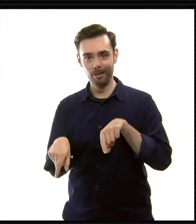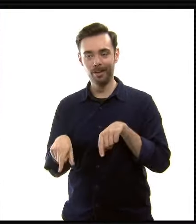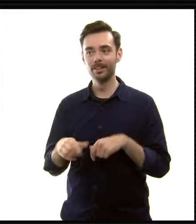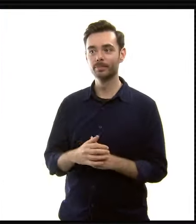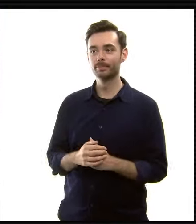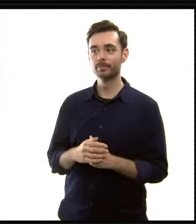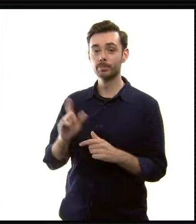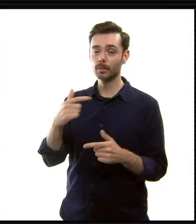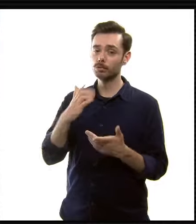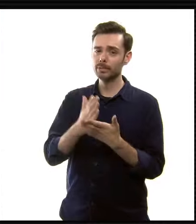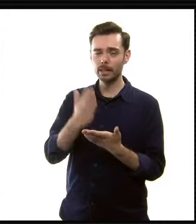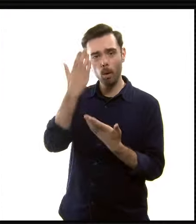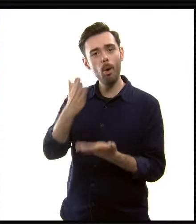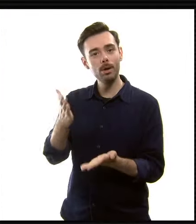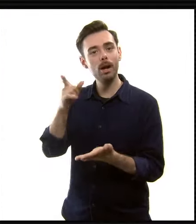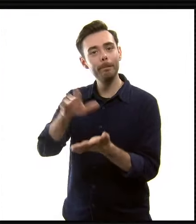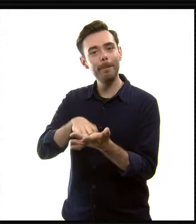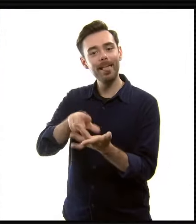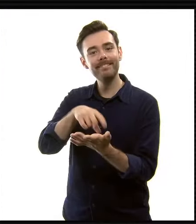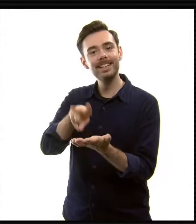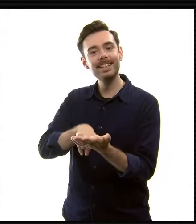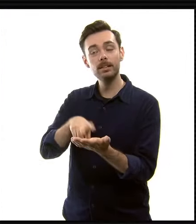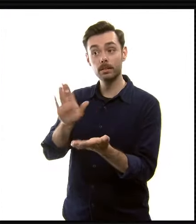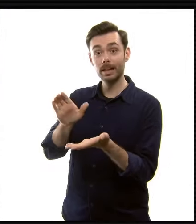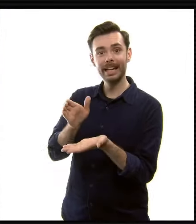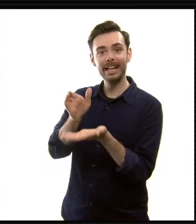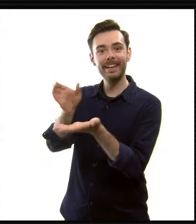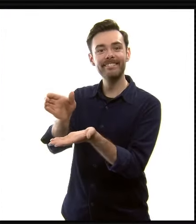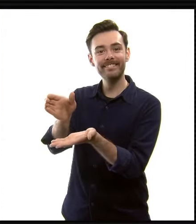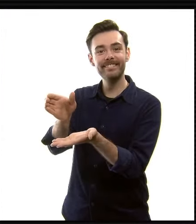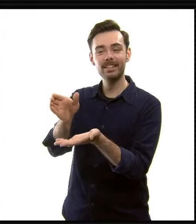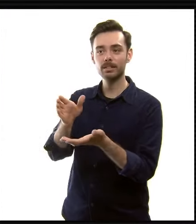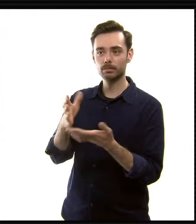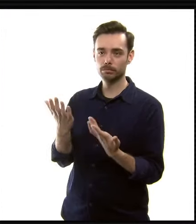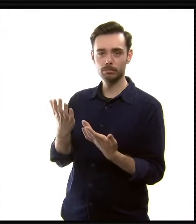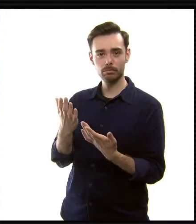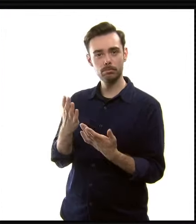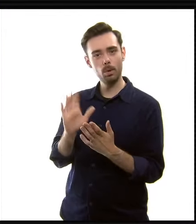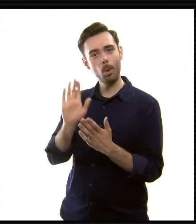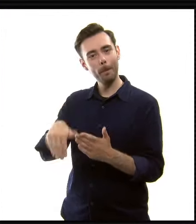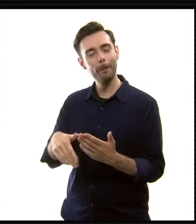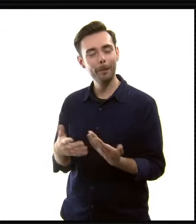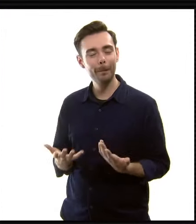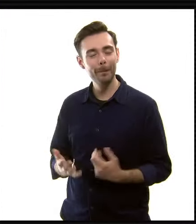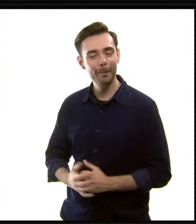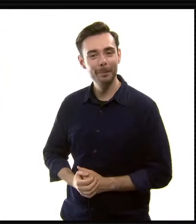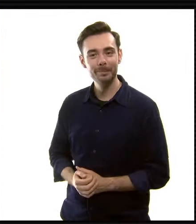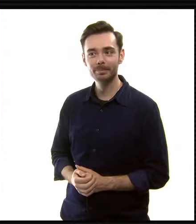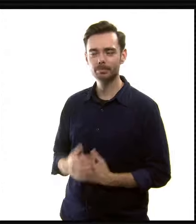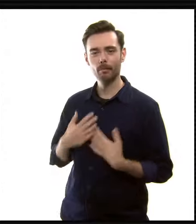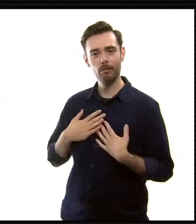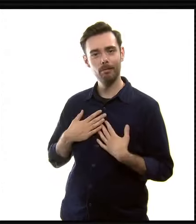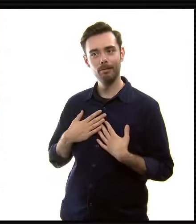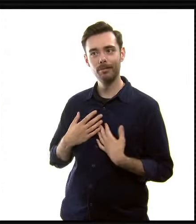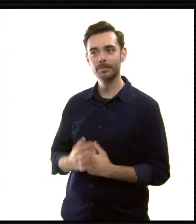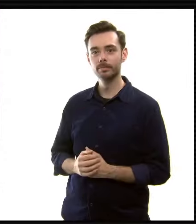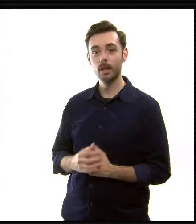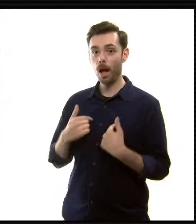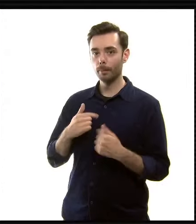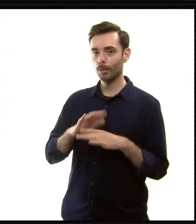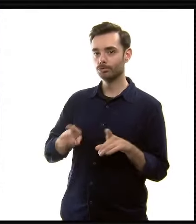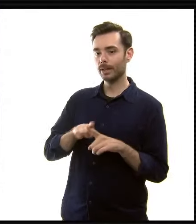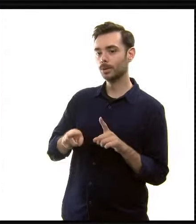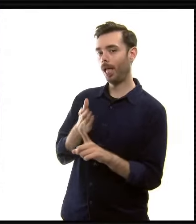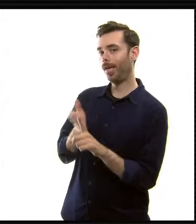you. Okay. It's for you. It's a gift for you later on to take back with you. Okay, to home. Okay, I've got some and room. that's not me sucking up at all.